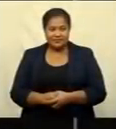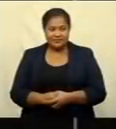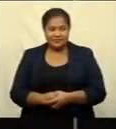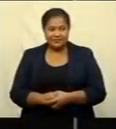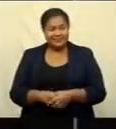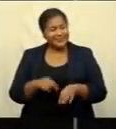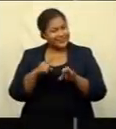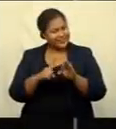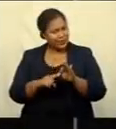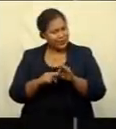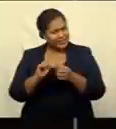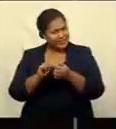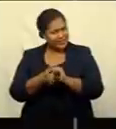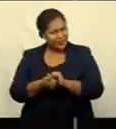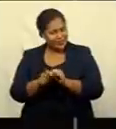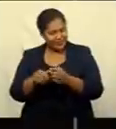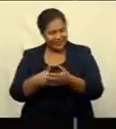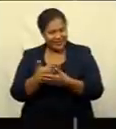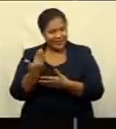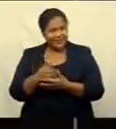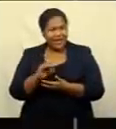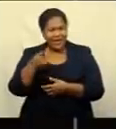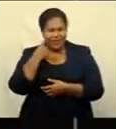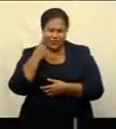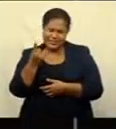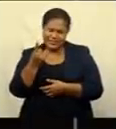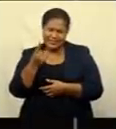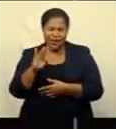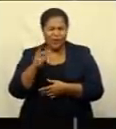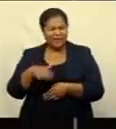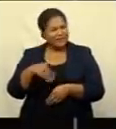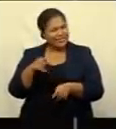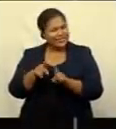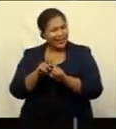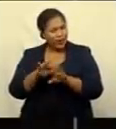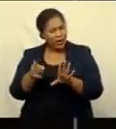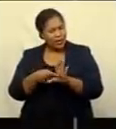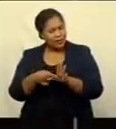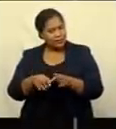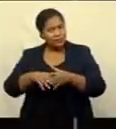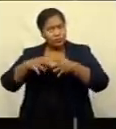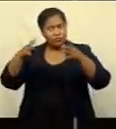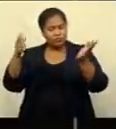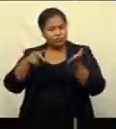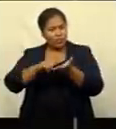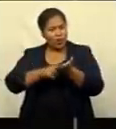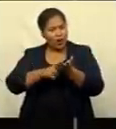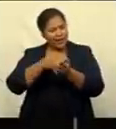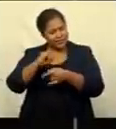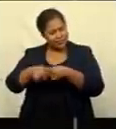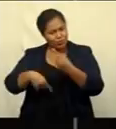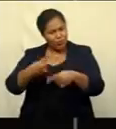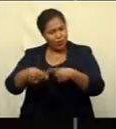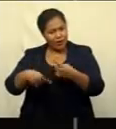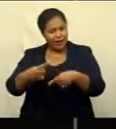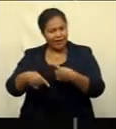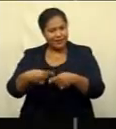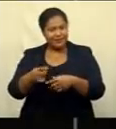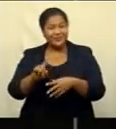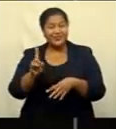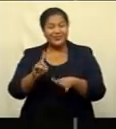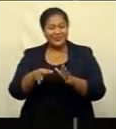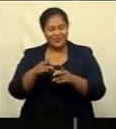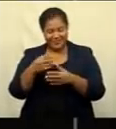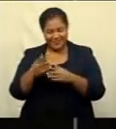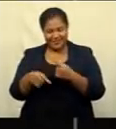In our quirky sport of the day, have you ever wondered what it feels like being inside a giant ball and just rolling? This is what zorbing is all